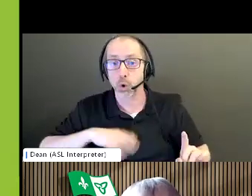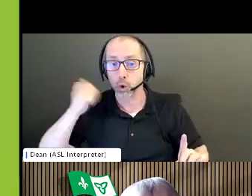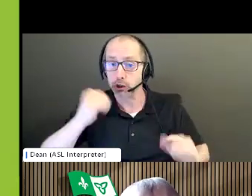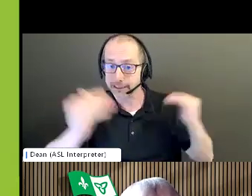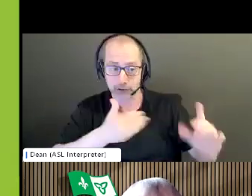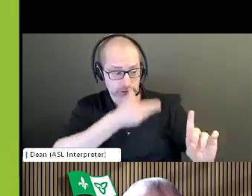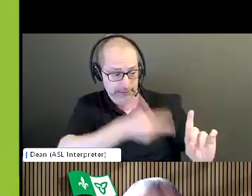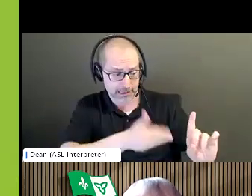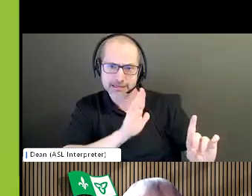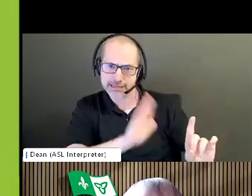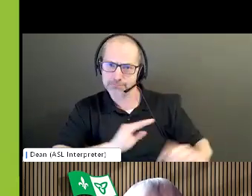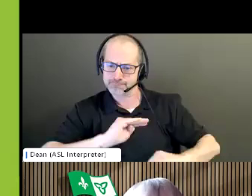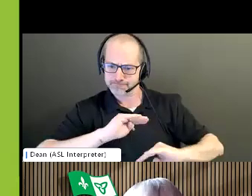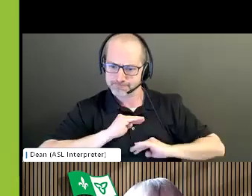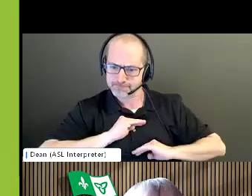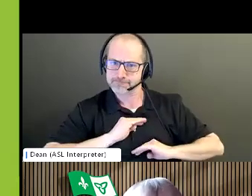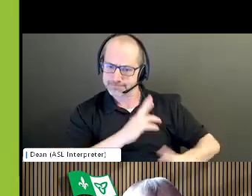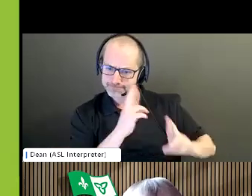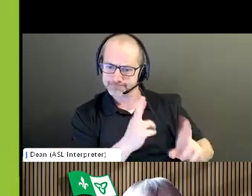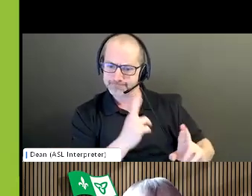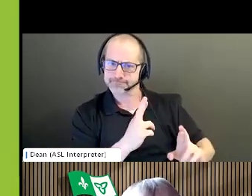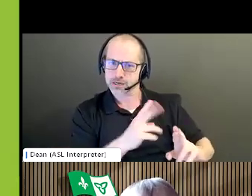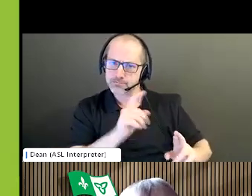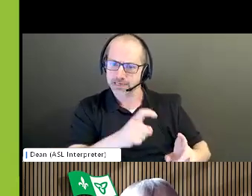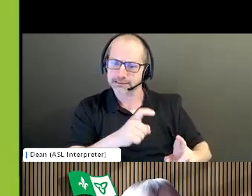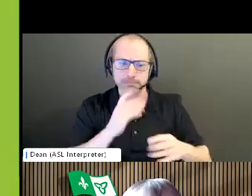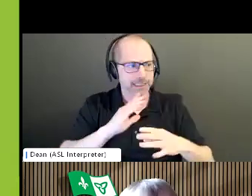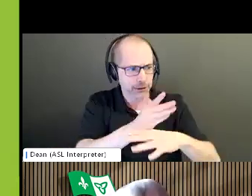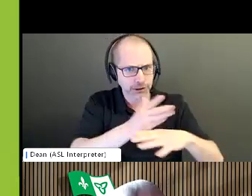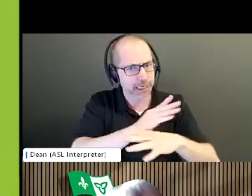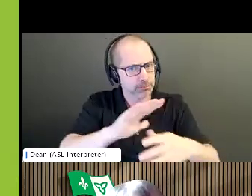adults must be a shared national priority for us.